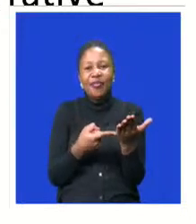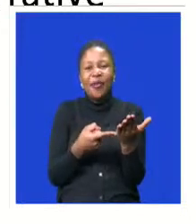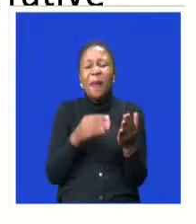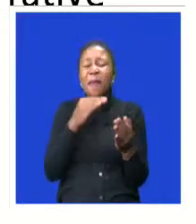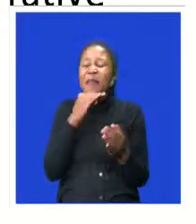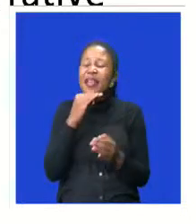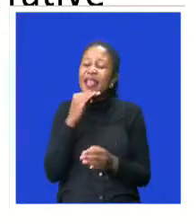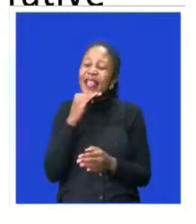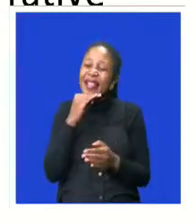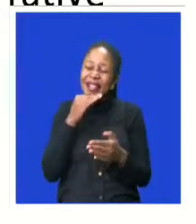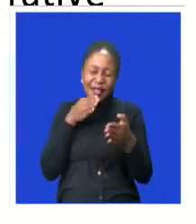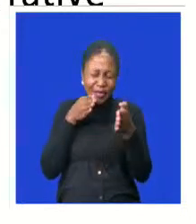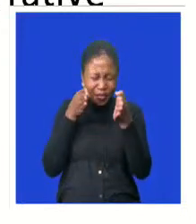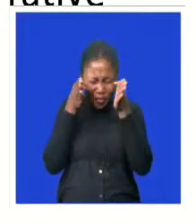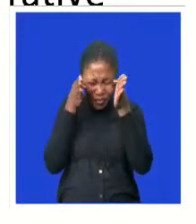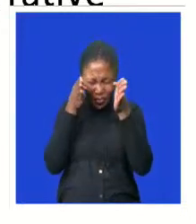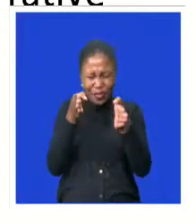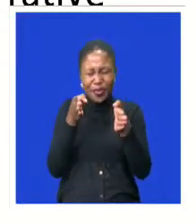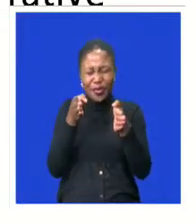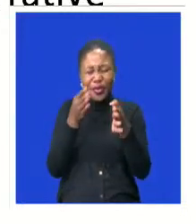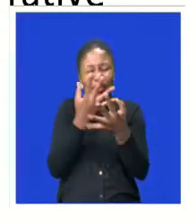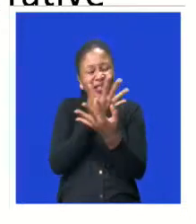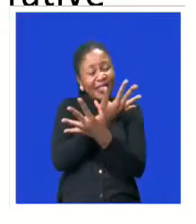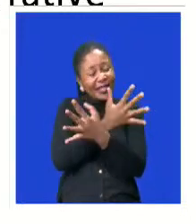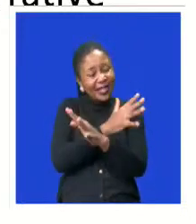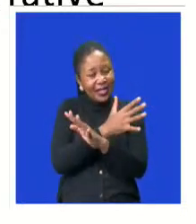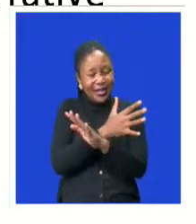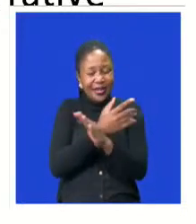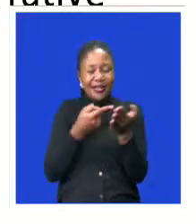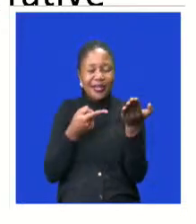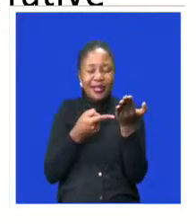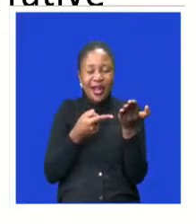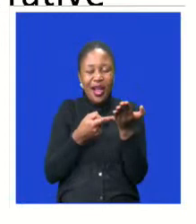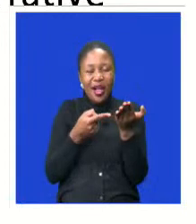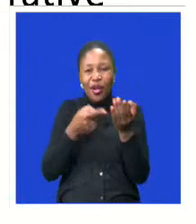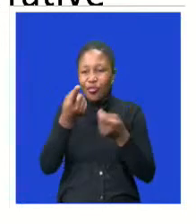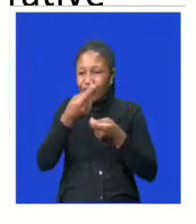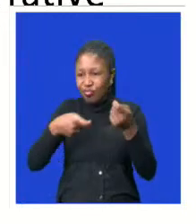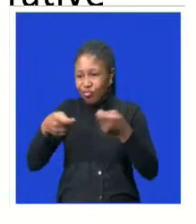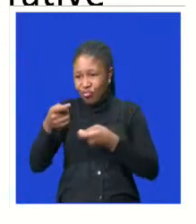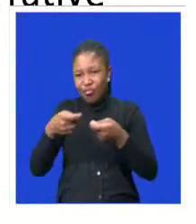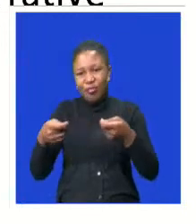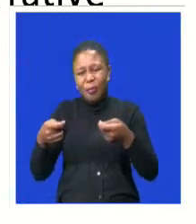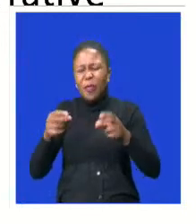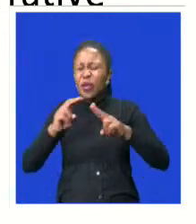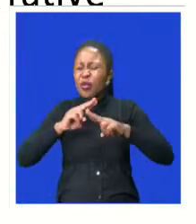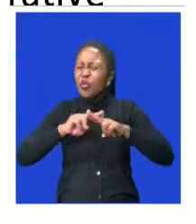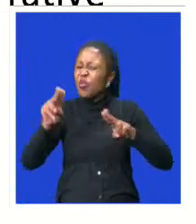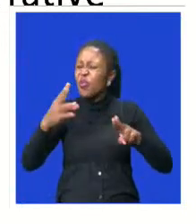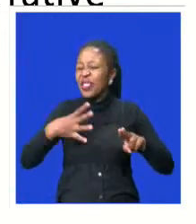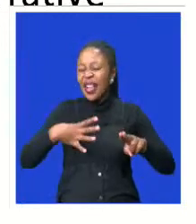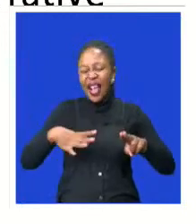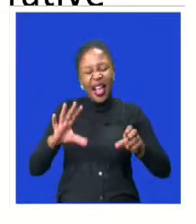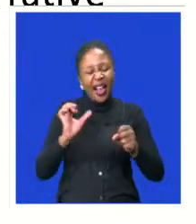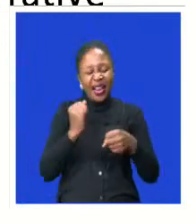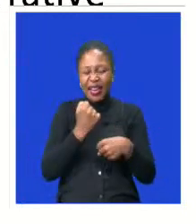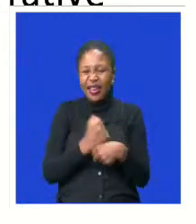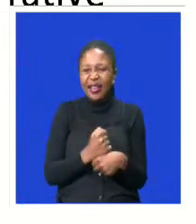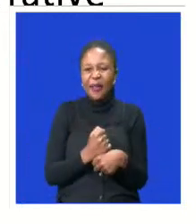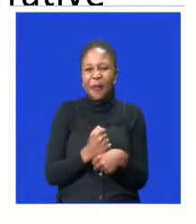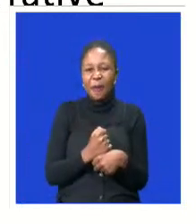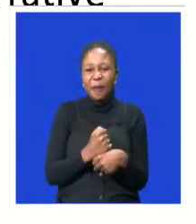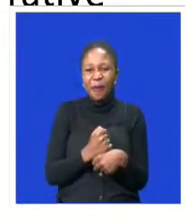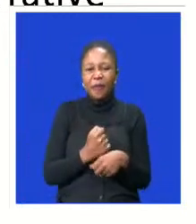that you are creating an image to the reader about the marketplace on a Saturday. If